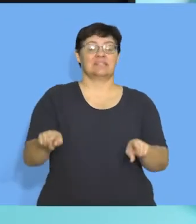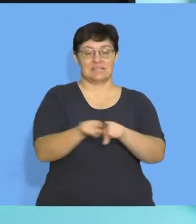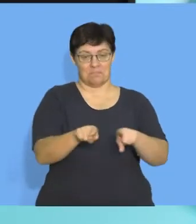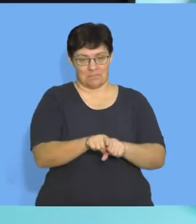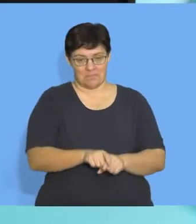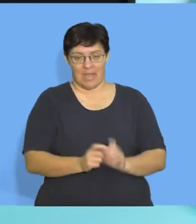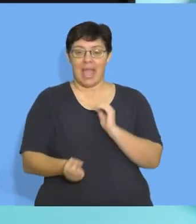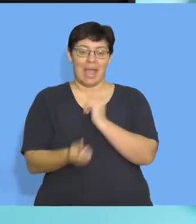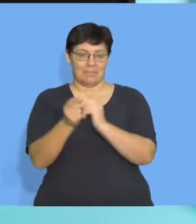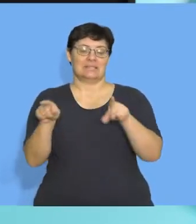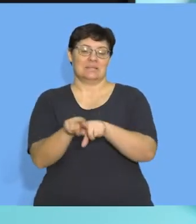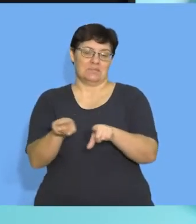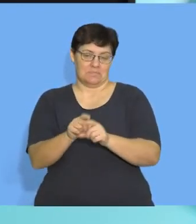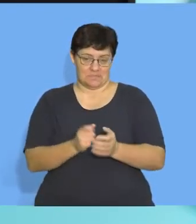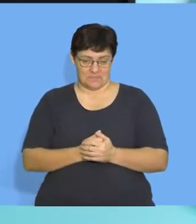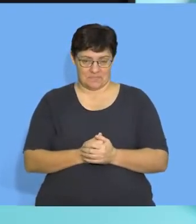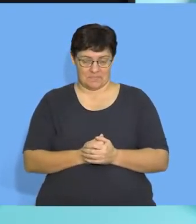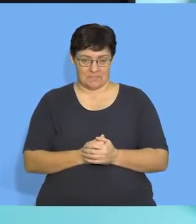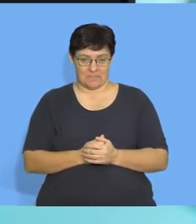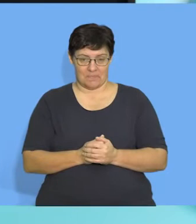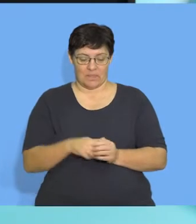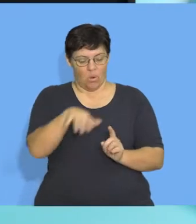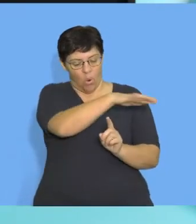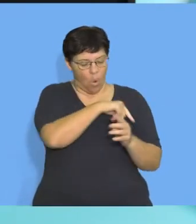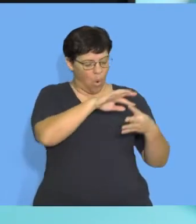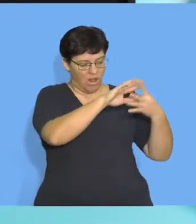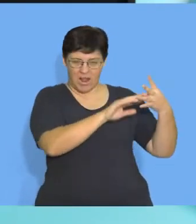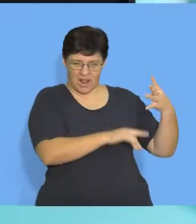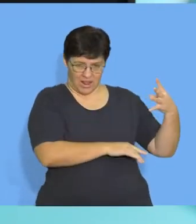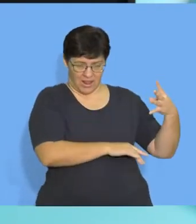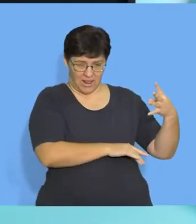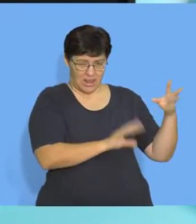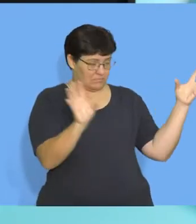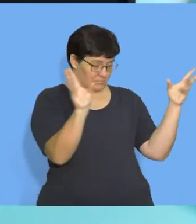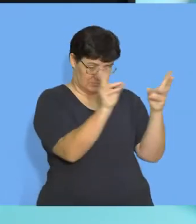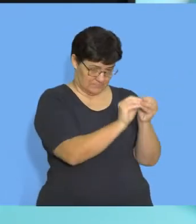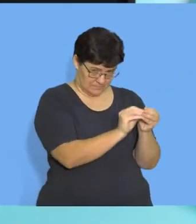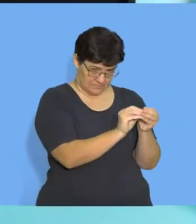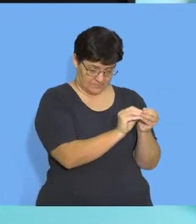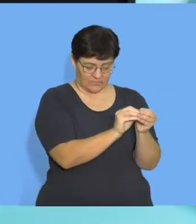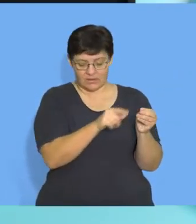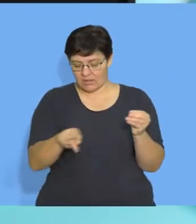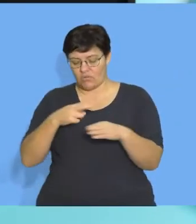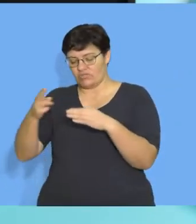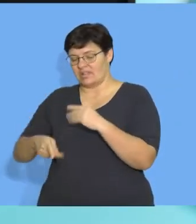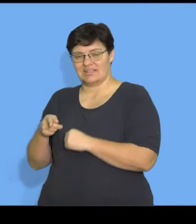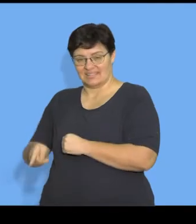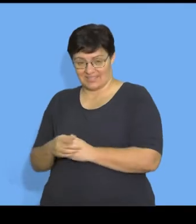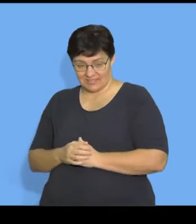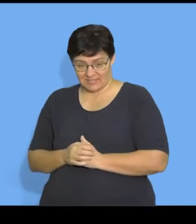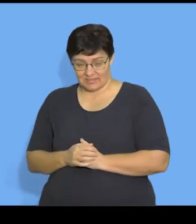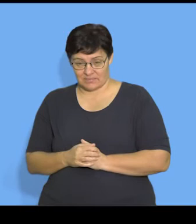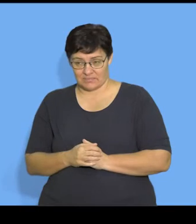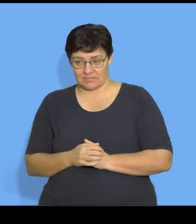happening? So we take lots of things, make it into one. Result, okay? There's